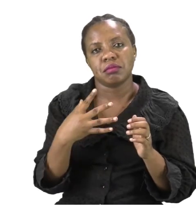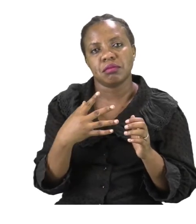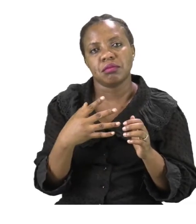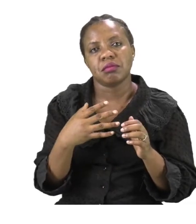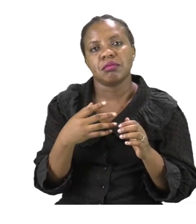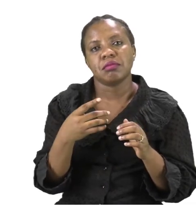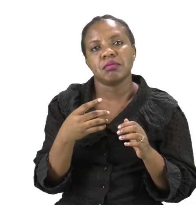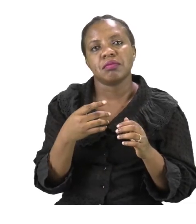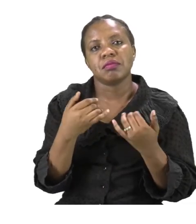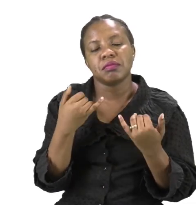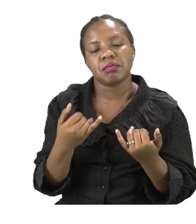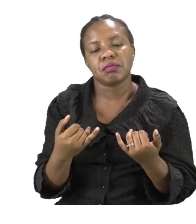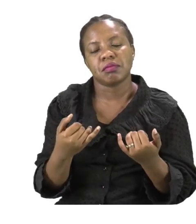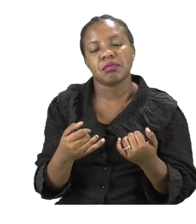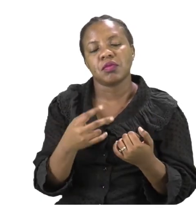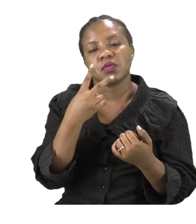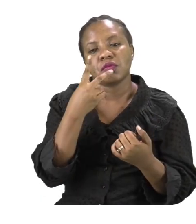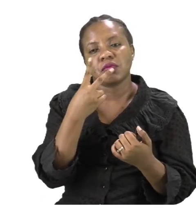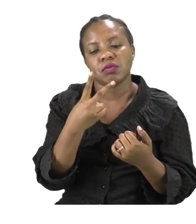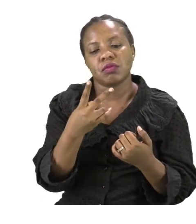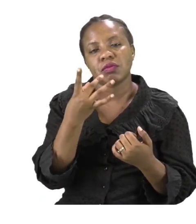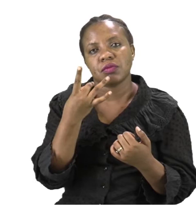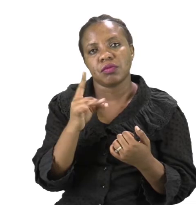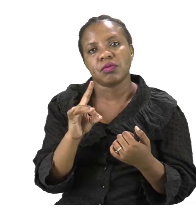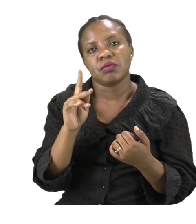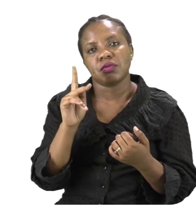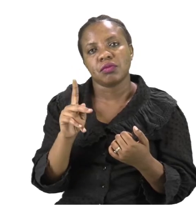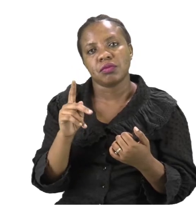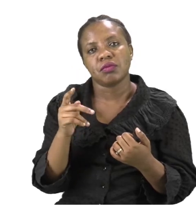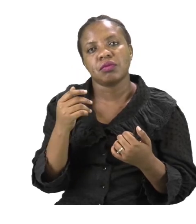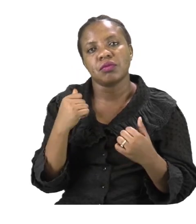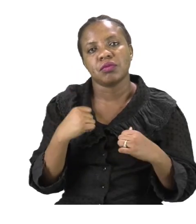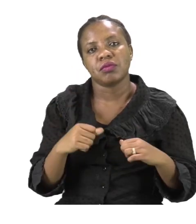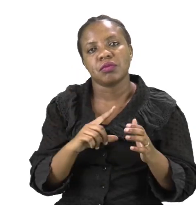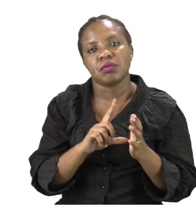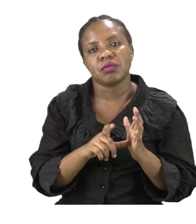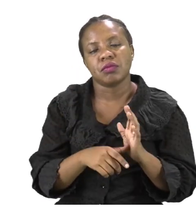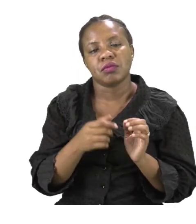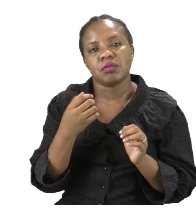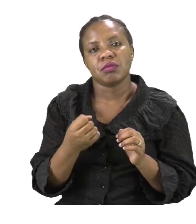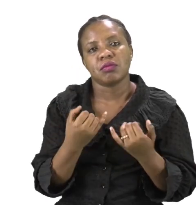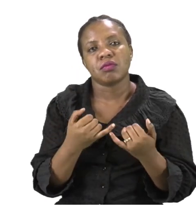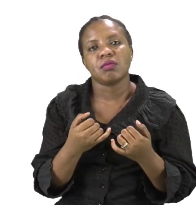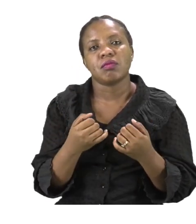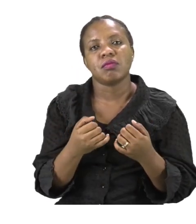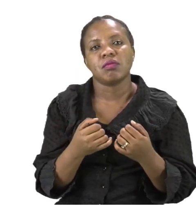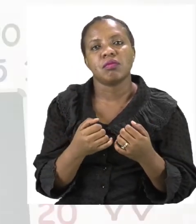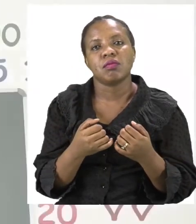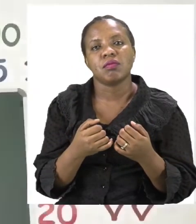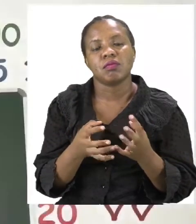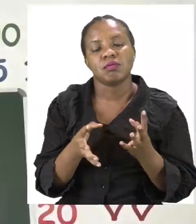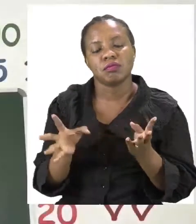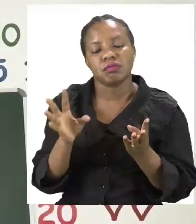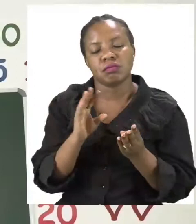the students earn? So this one, we are going to take a look at our clock to verify.